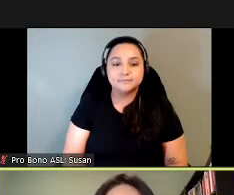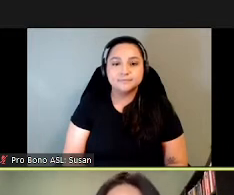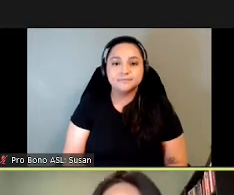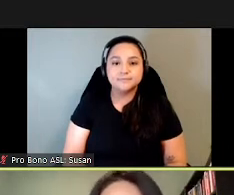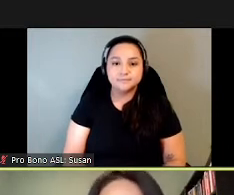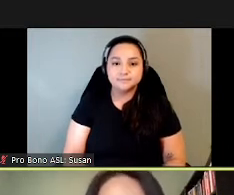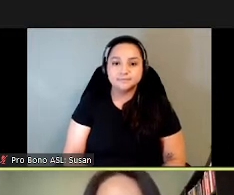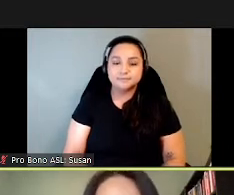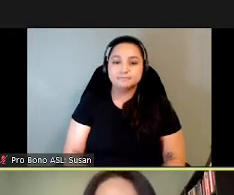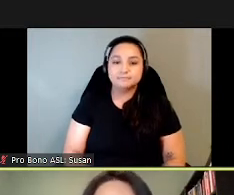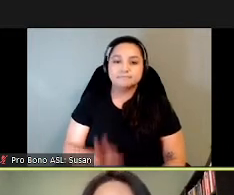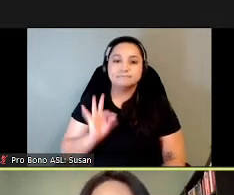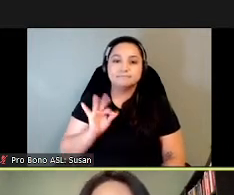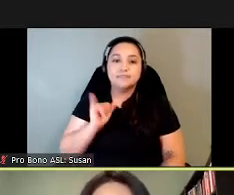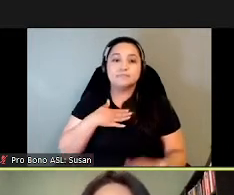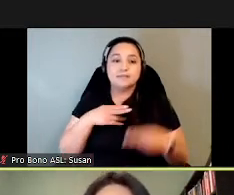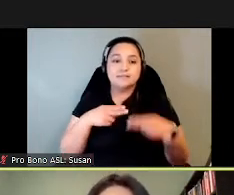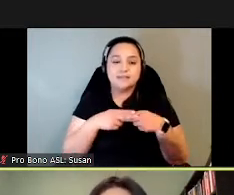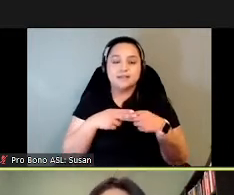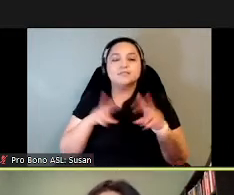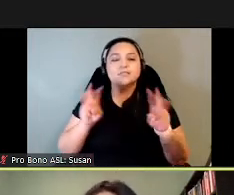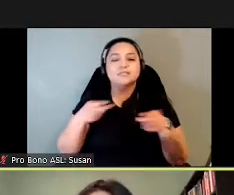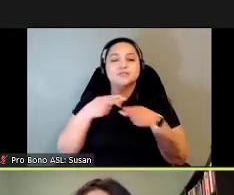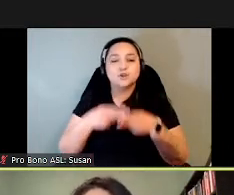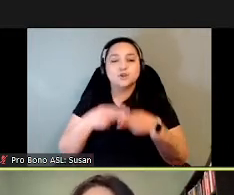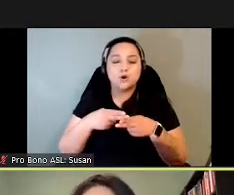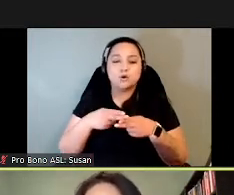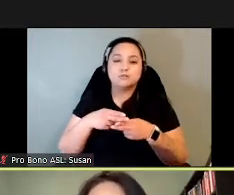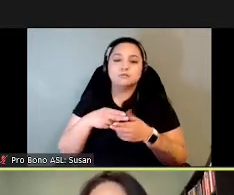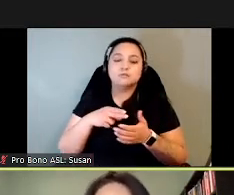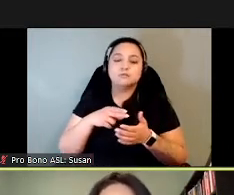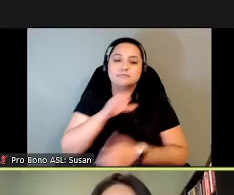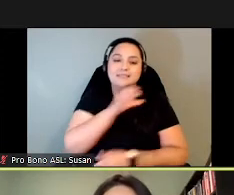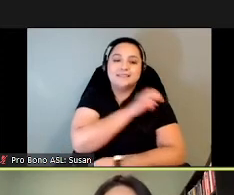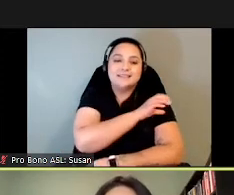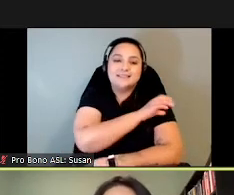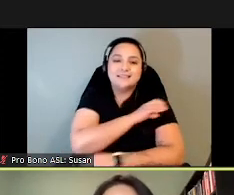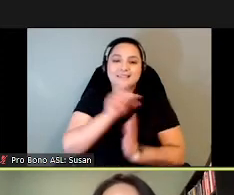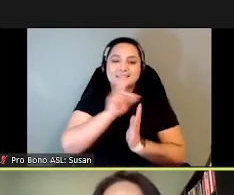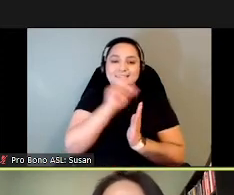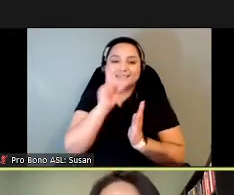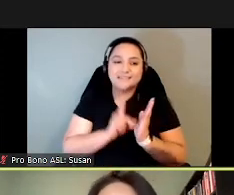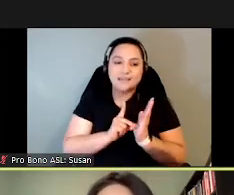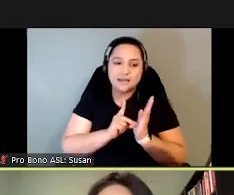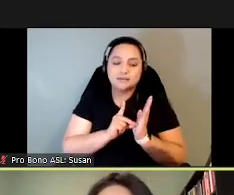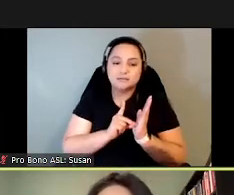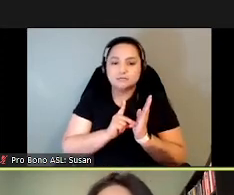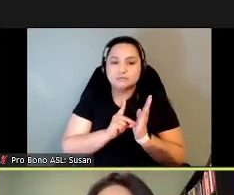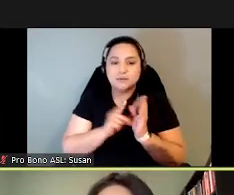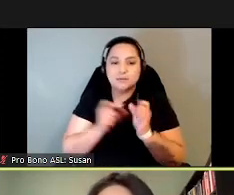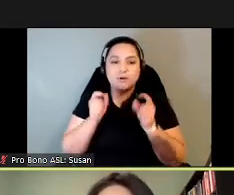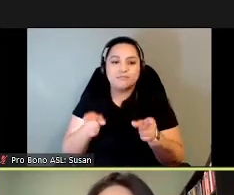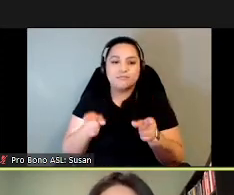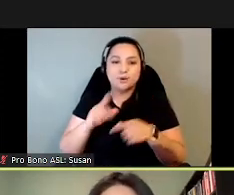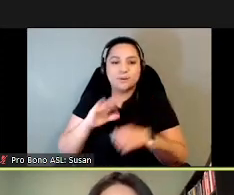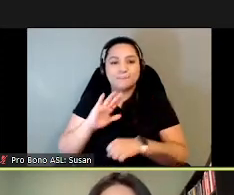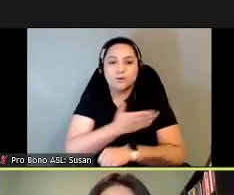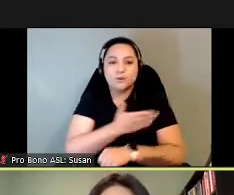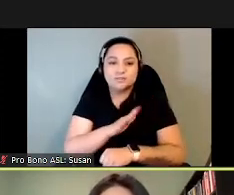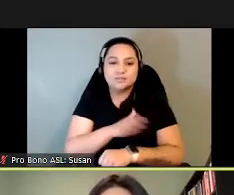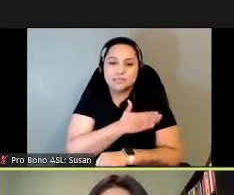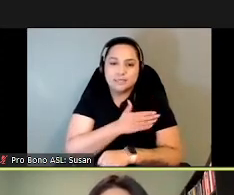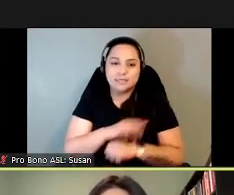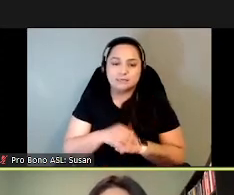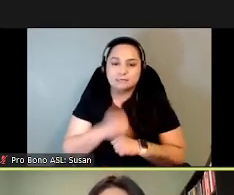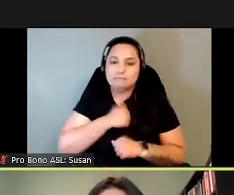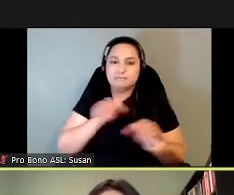So here it is. Clinically designed improvisatory music is, let me put into slideshow, my apologies. Here